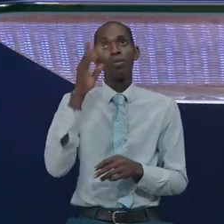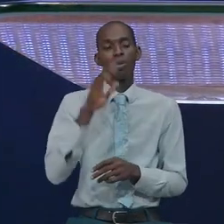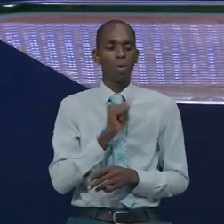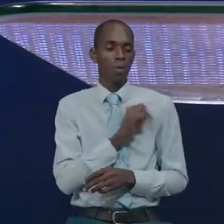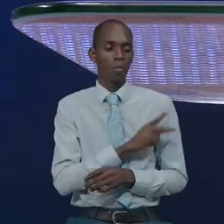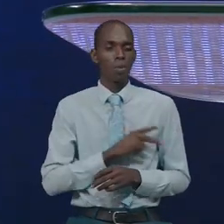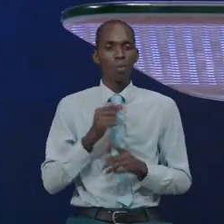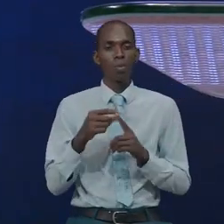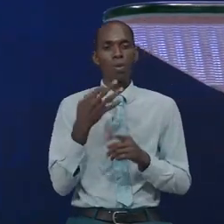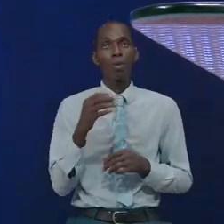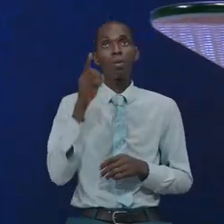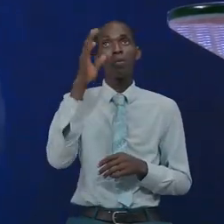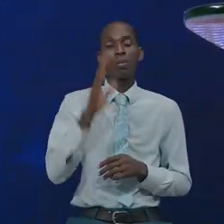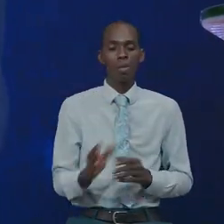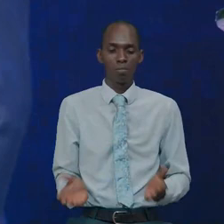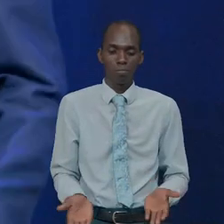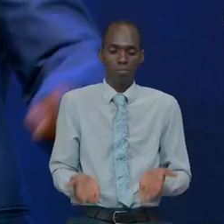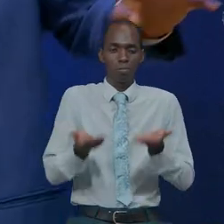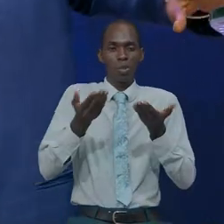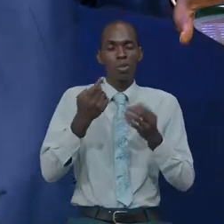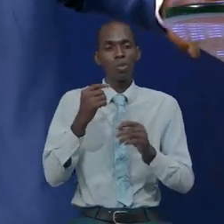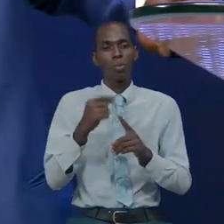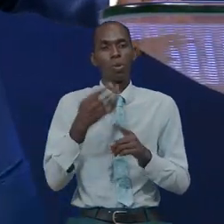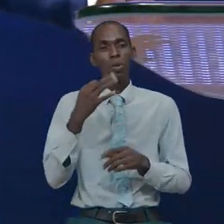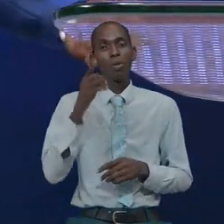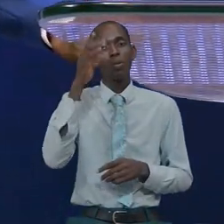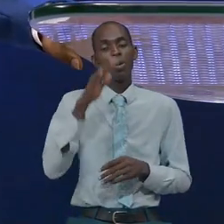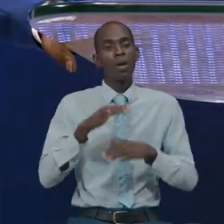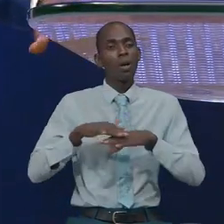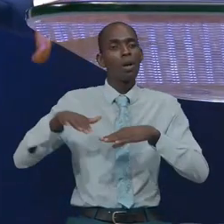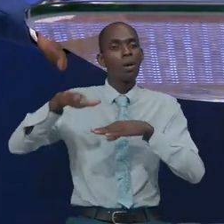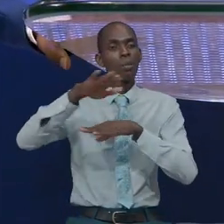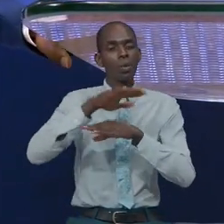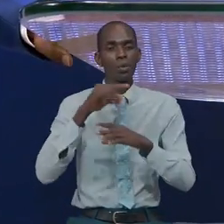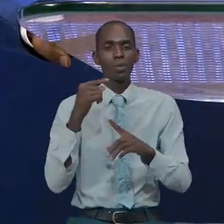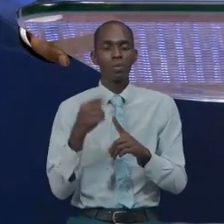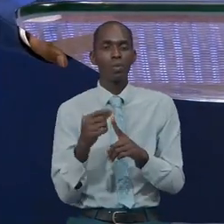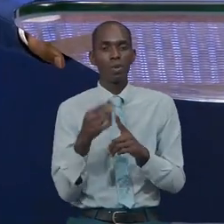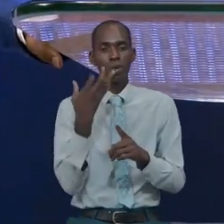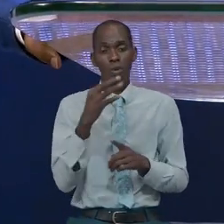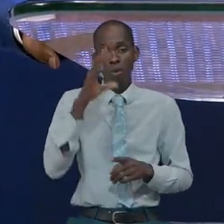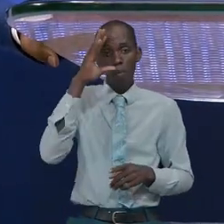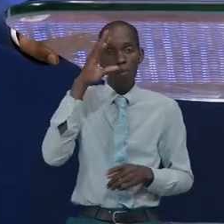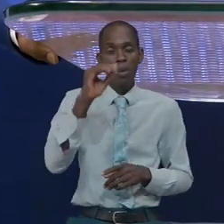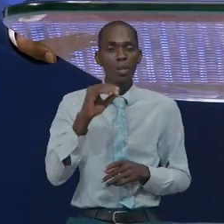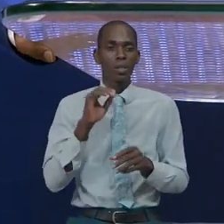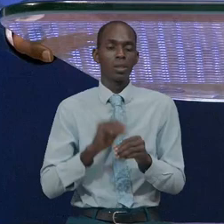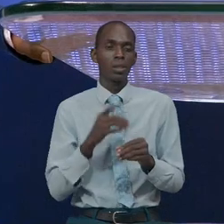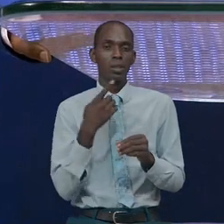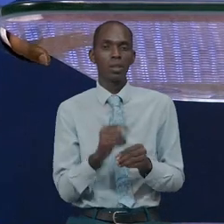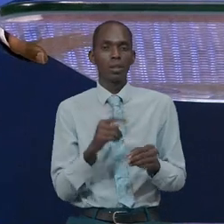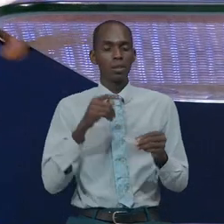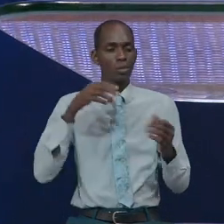appreciate the Word of God, exalt the Word of God above the words of men that are